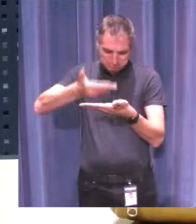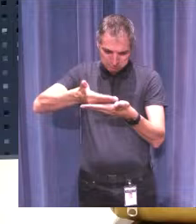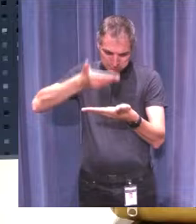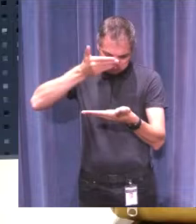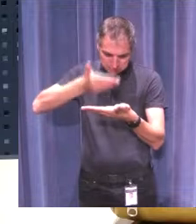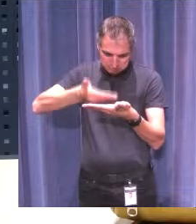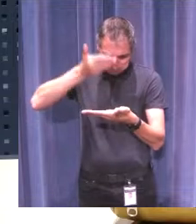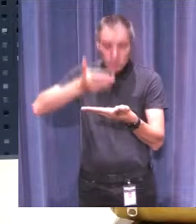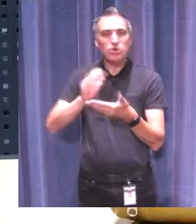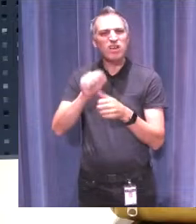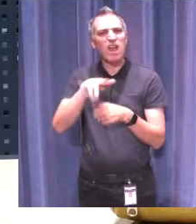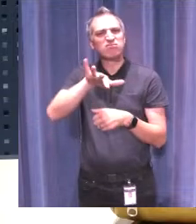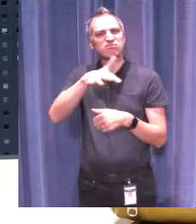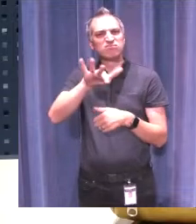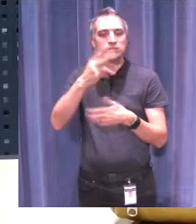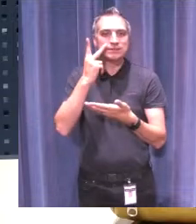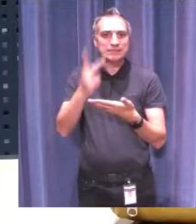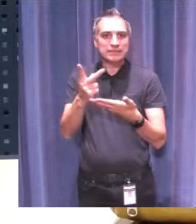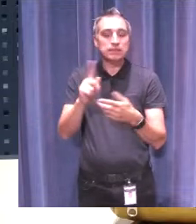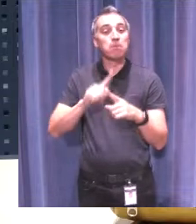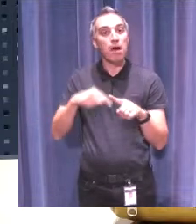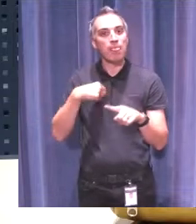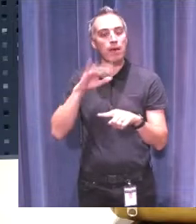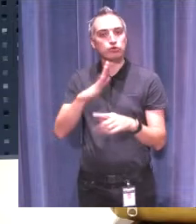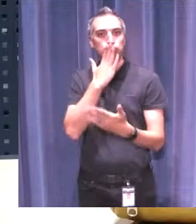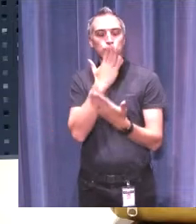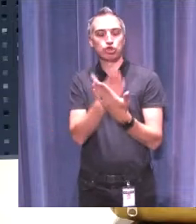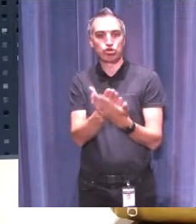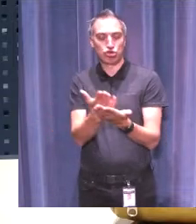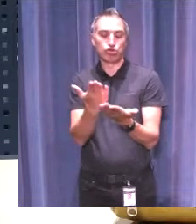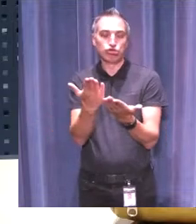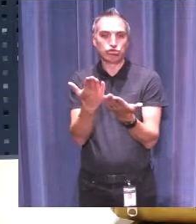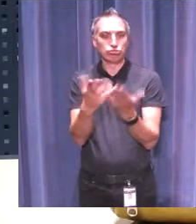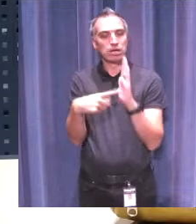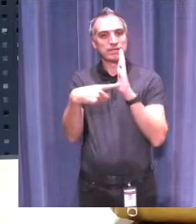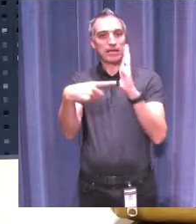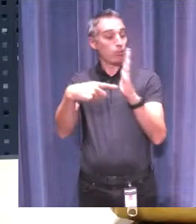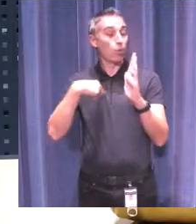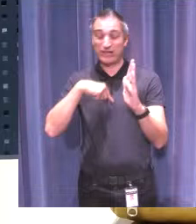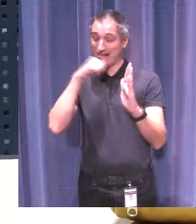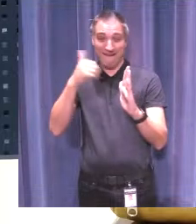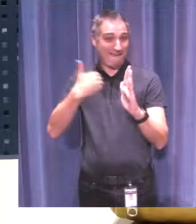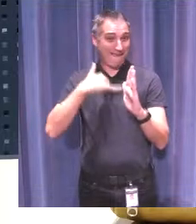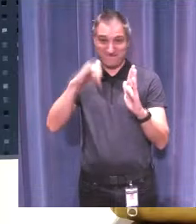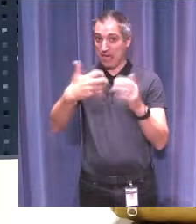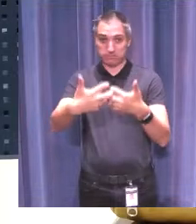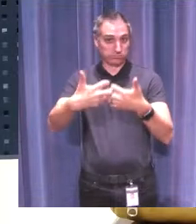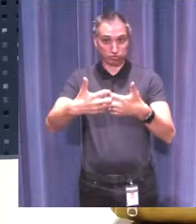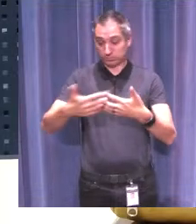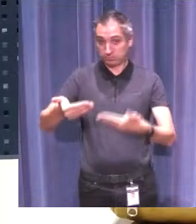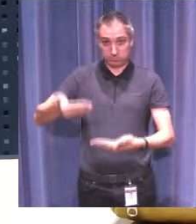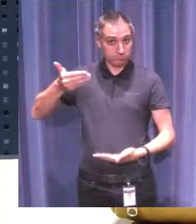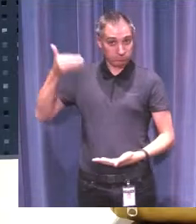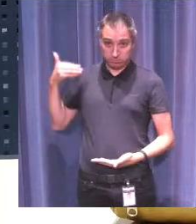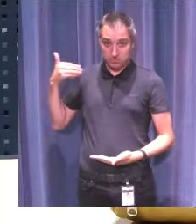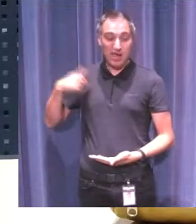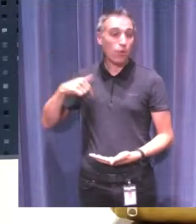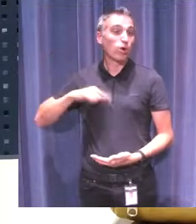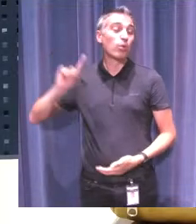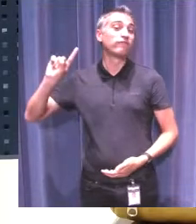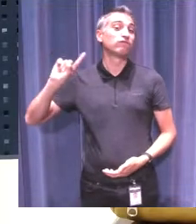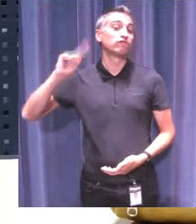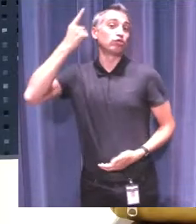I think that was a good indication of something that we didn't have before, and I think we were the